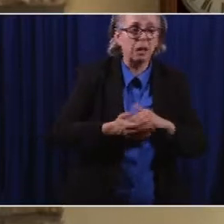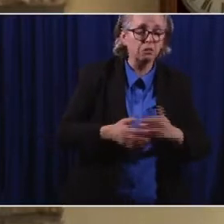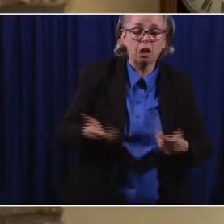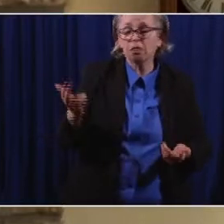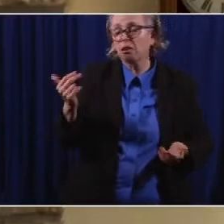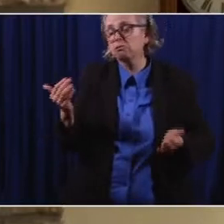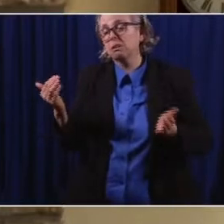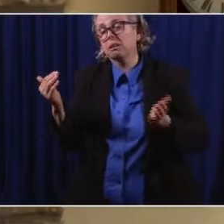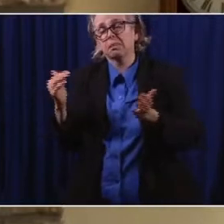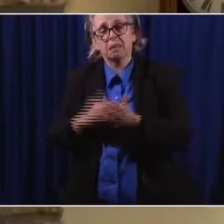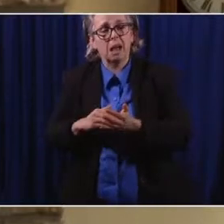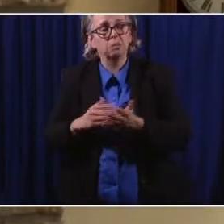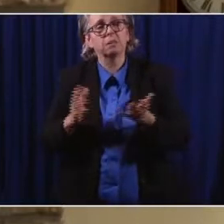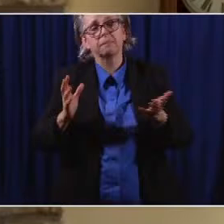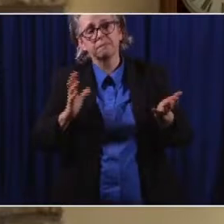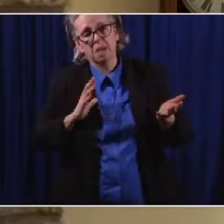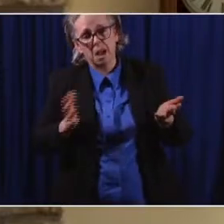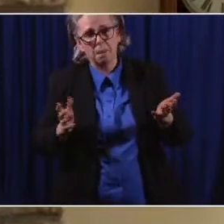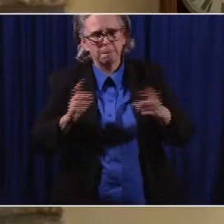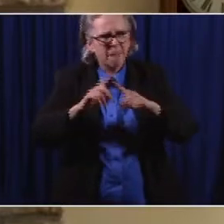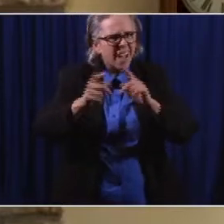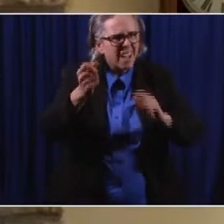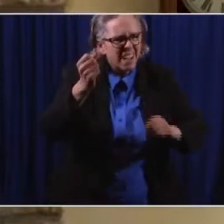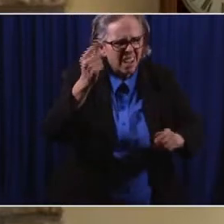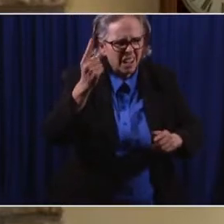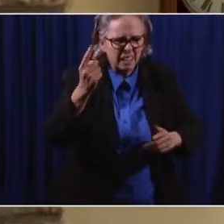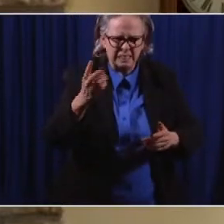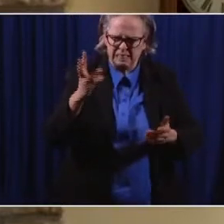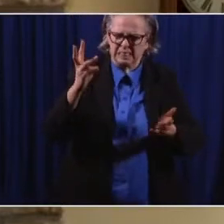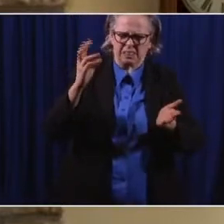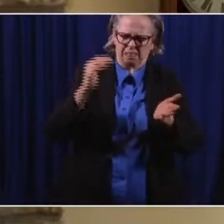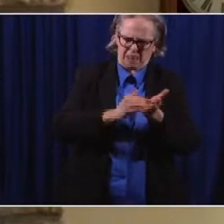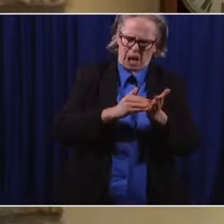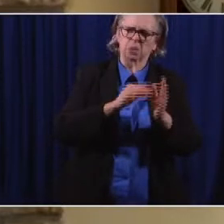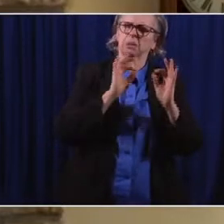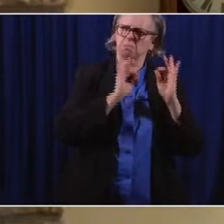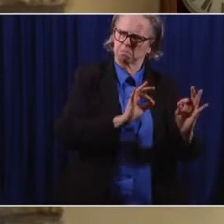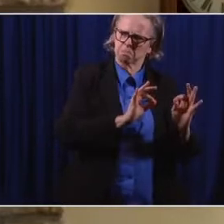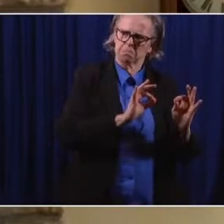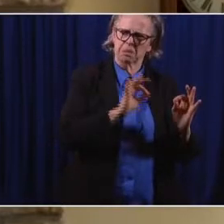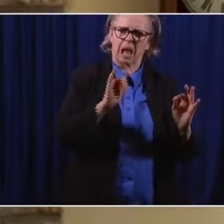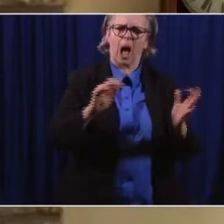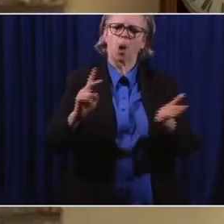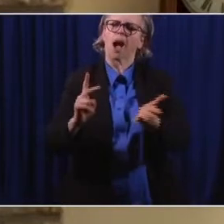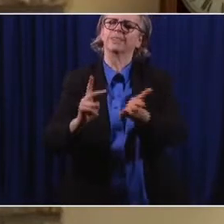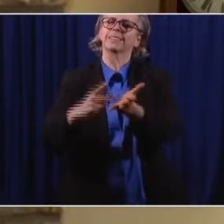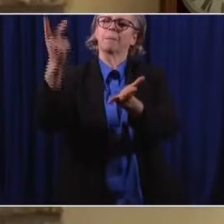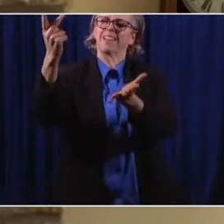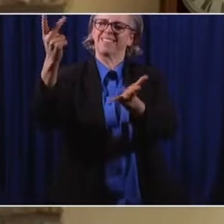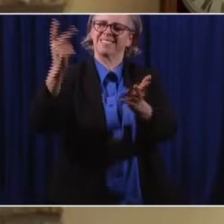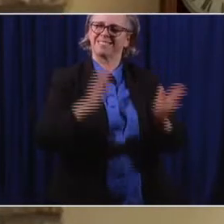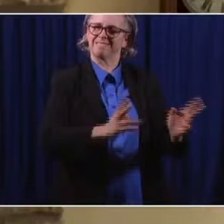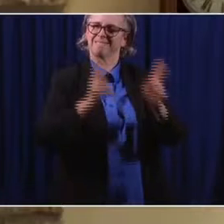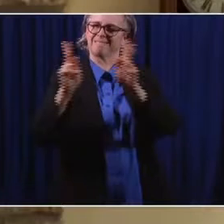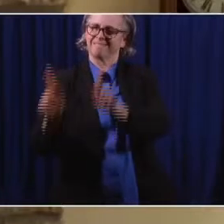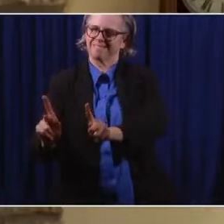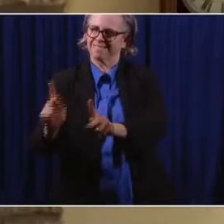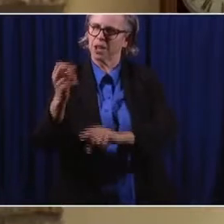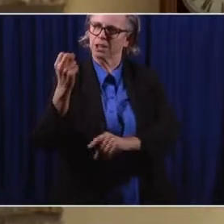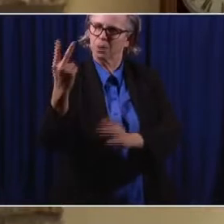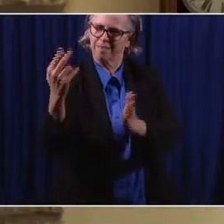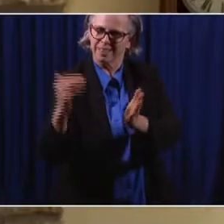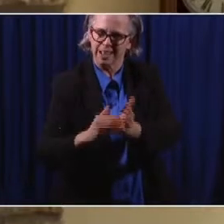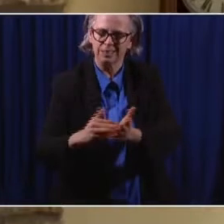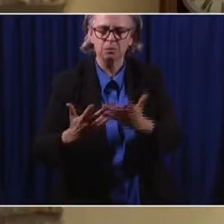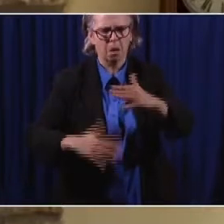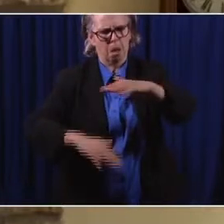6,000, felt very comfortable with that. Feel comfortable at doubling it. That's probably about as far as we're